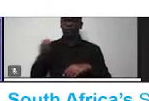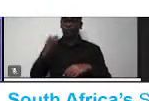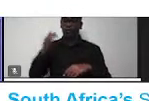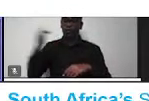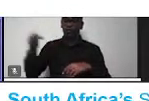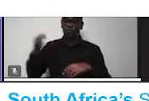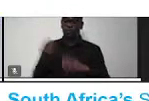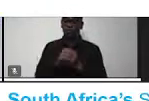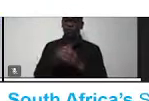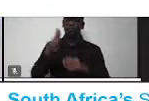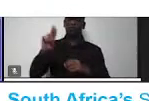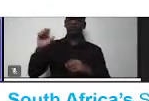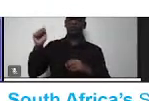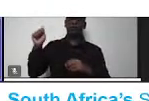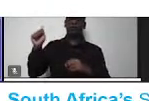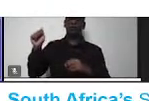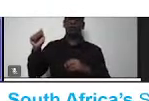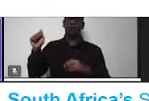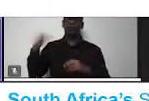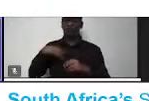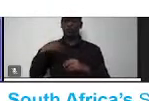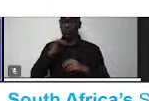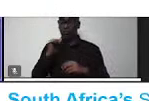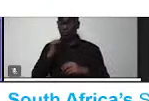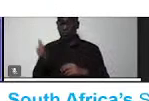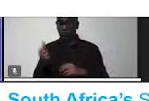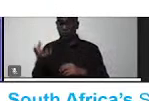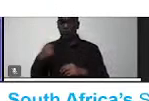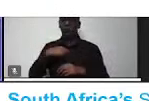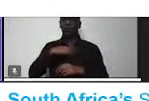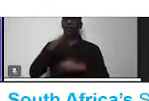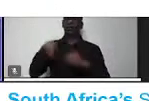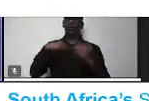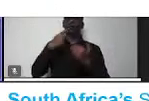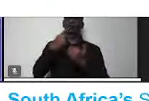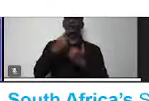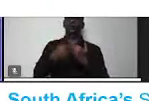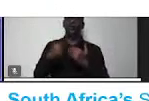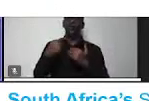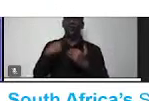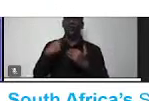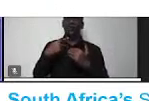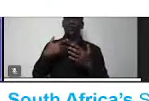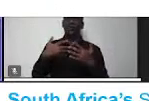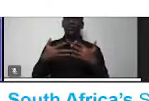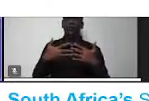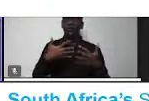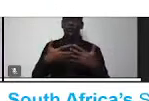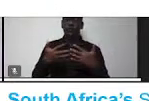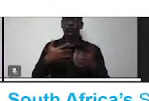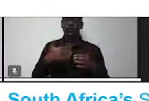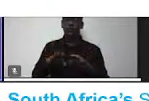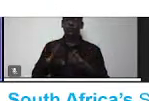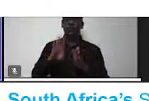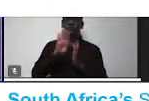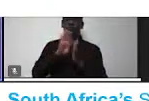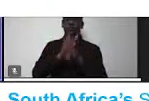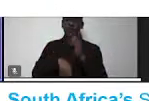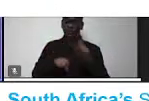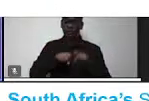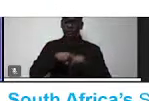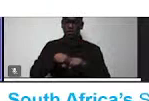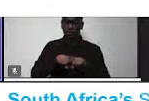which we don't, then our products would be less competitive in comparison to other